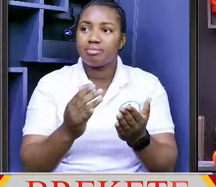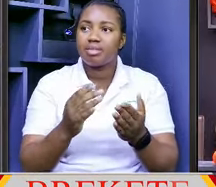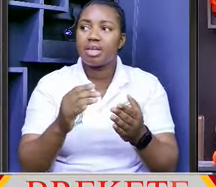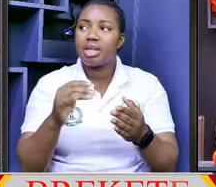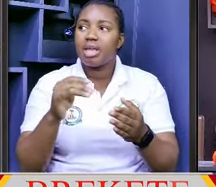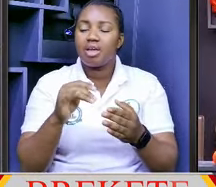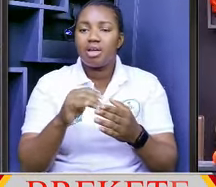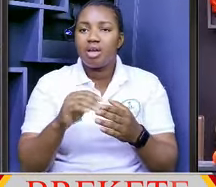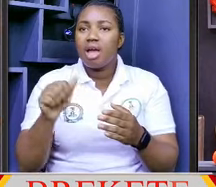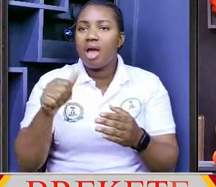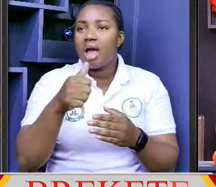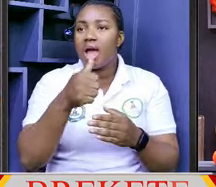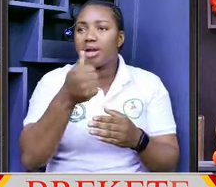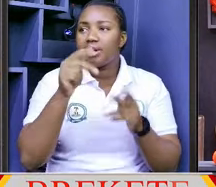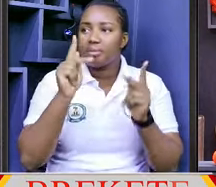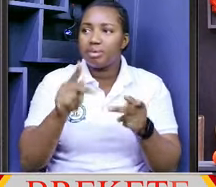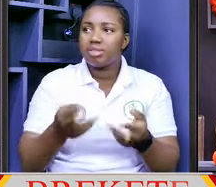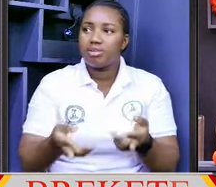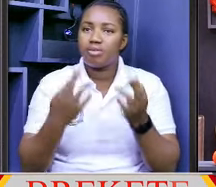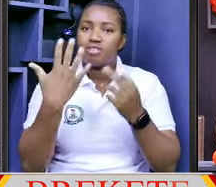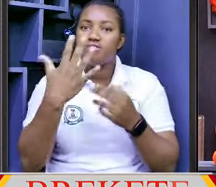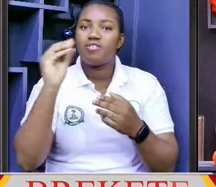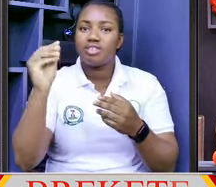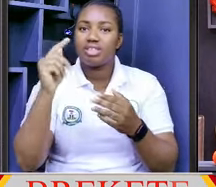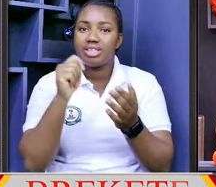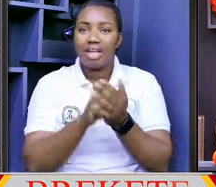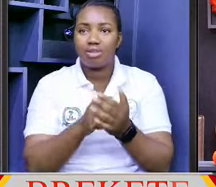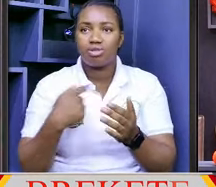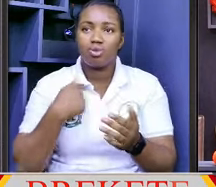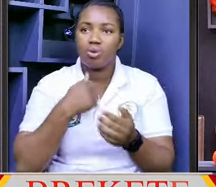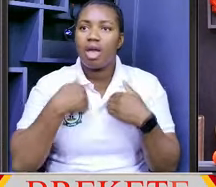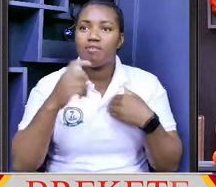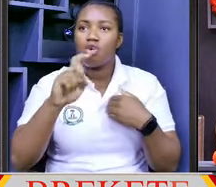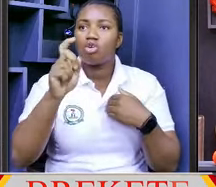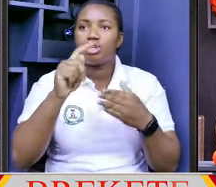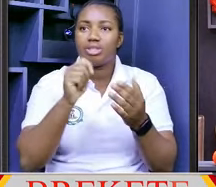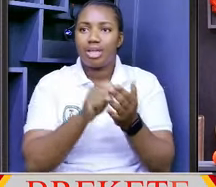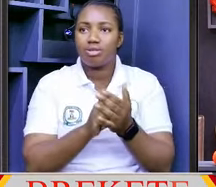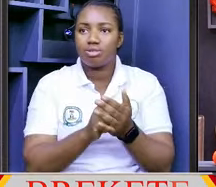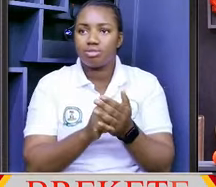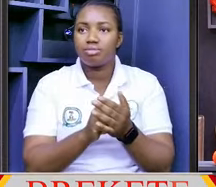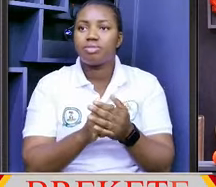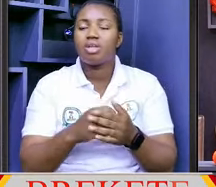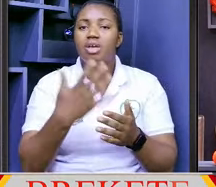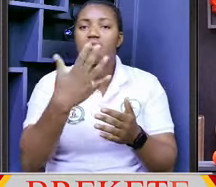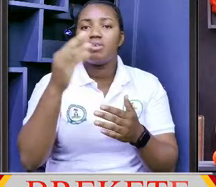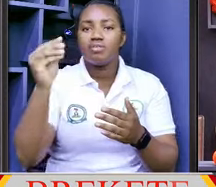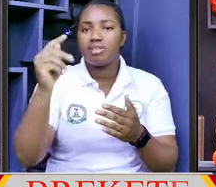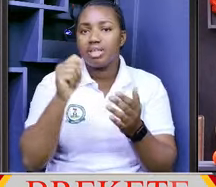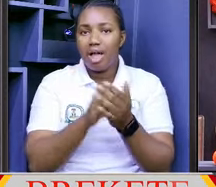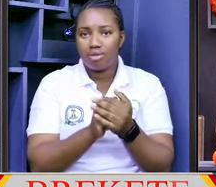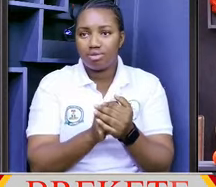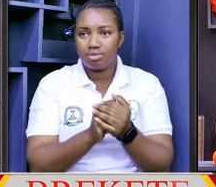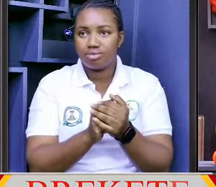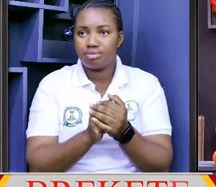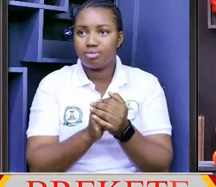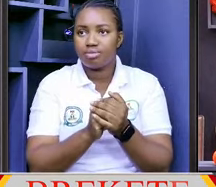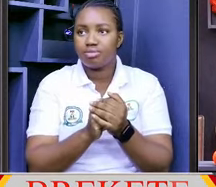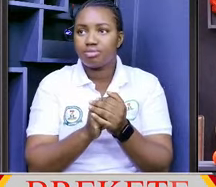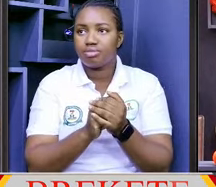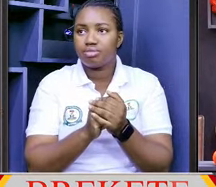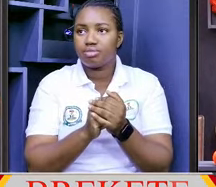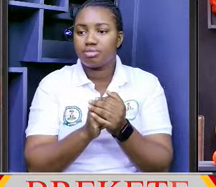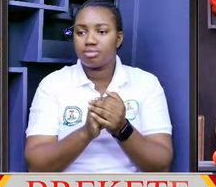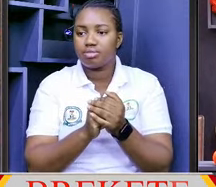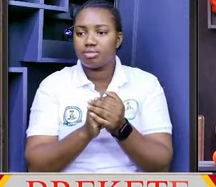Another person has raised 50,000 naira. We have 100,000 naira for her. Kelechi, collect microphone and talk